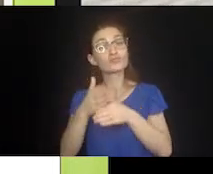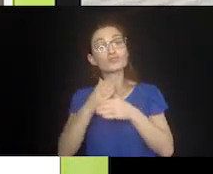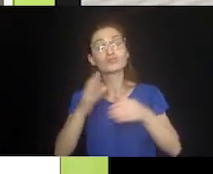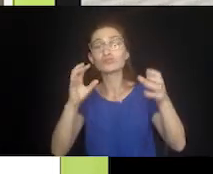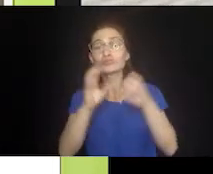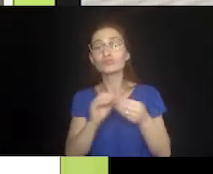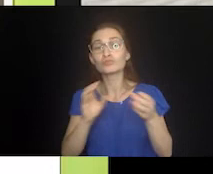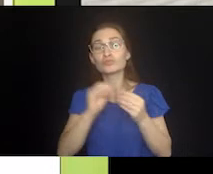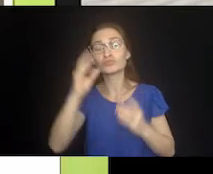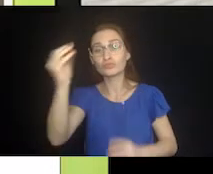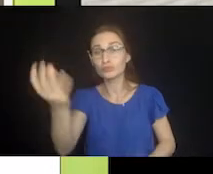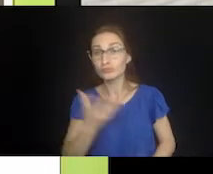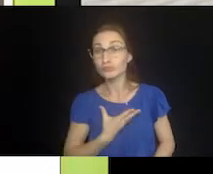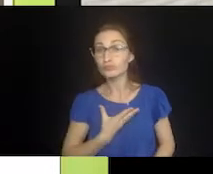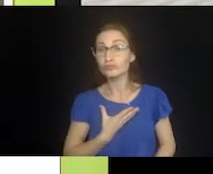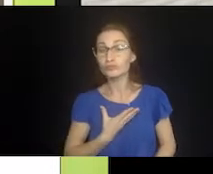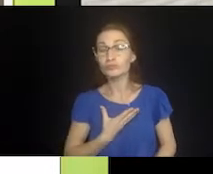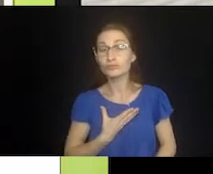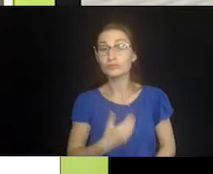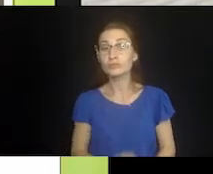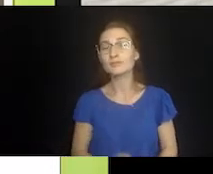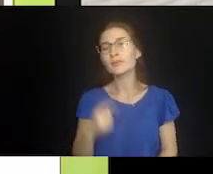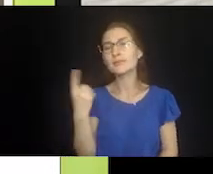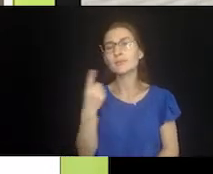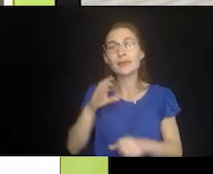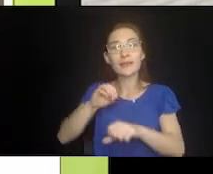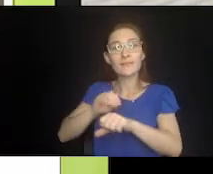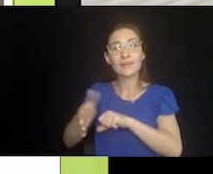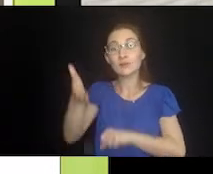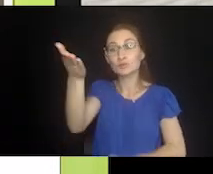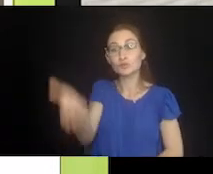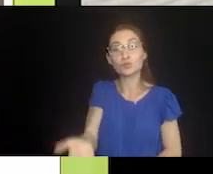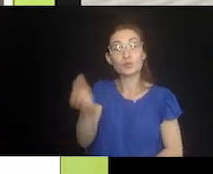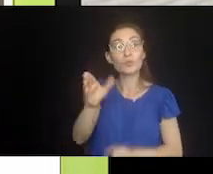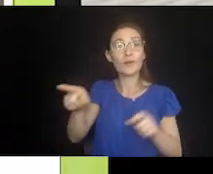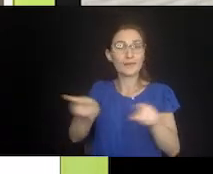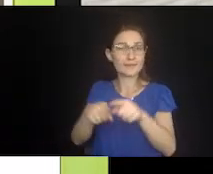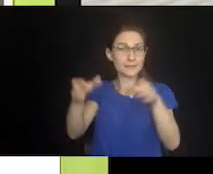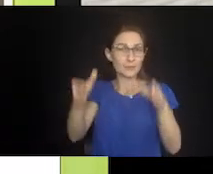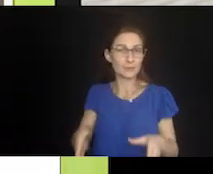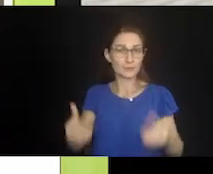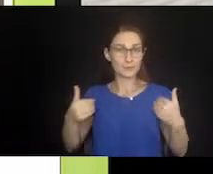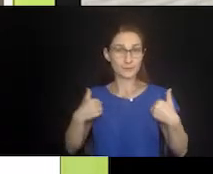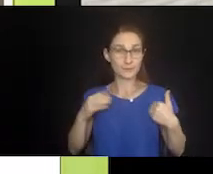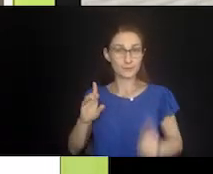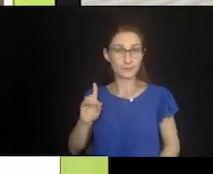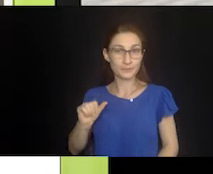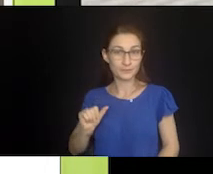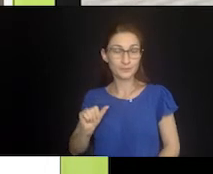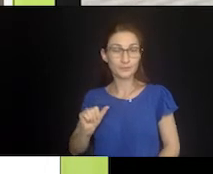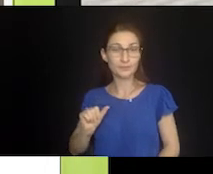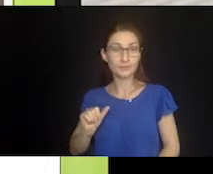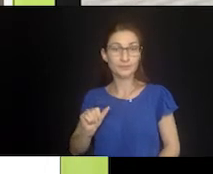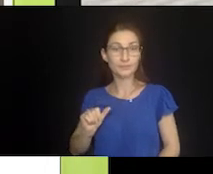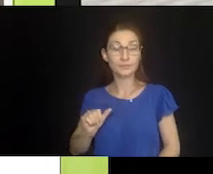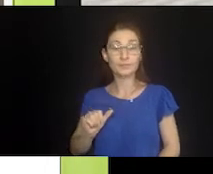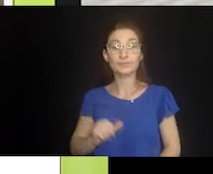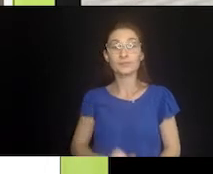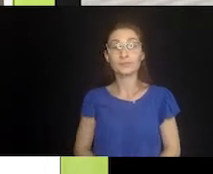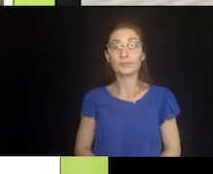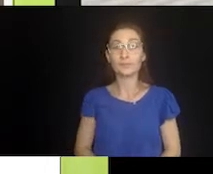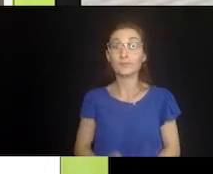issue that they could tell me that is an issue that affects them as a person with disability that